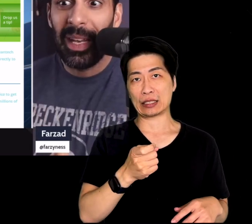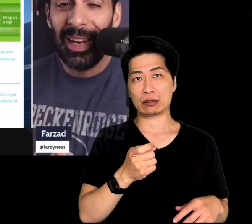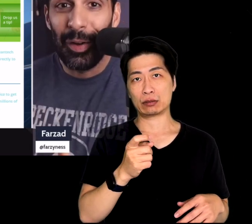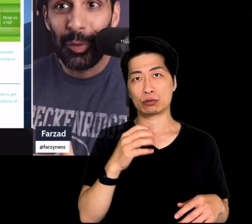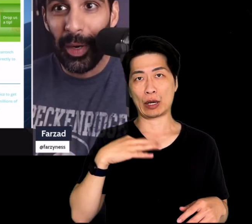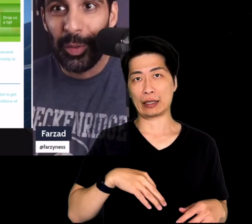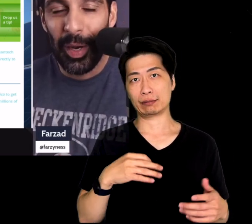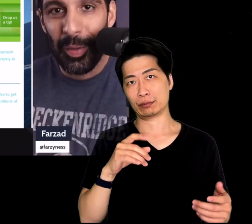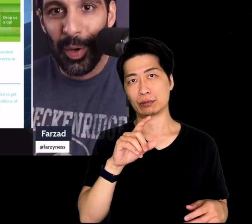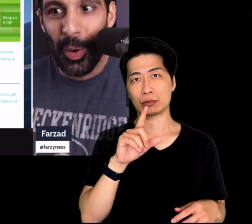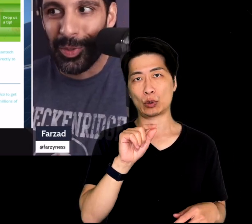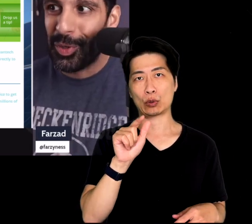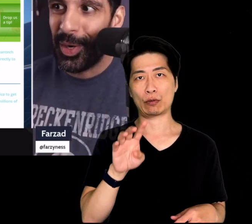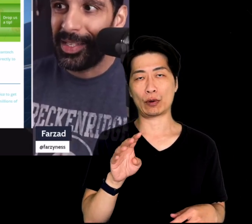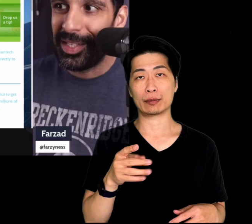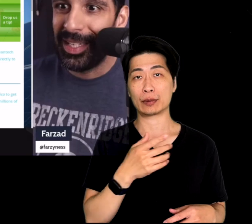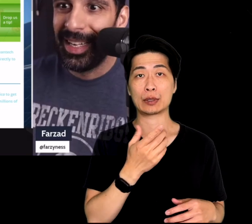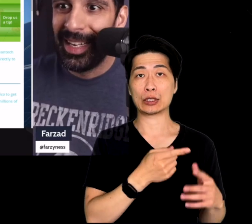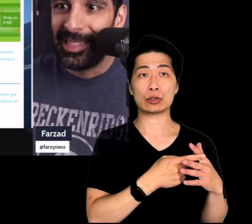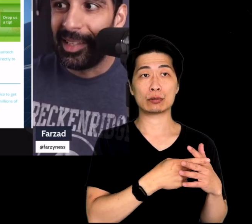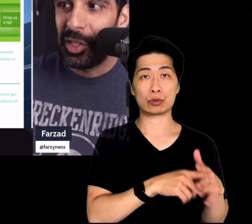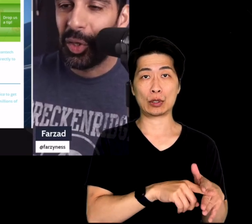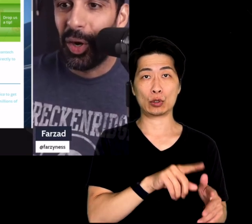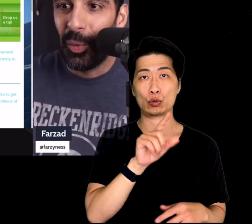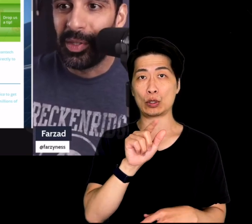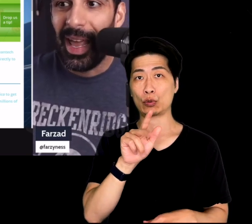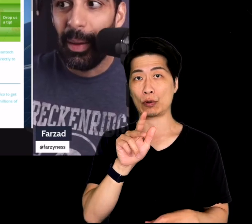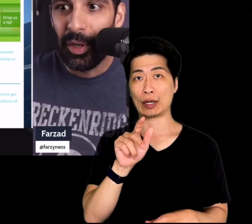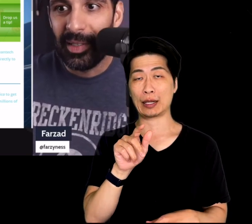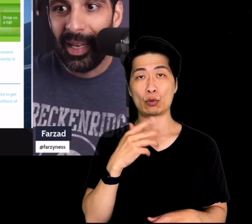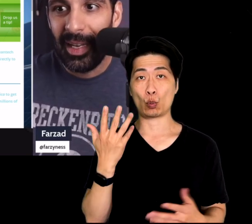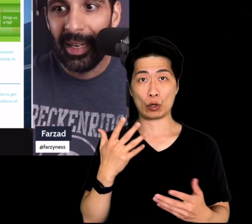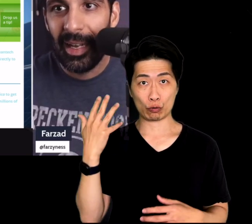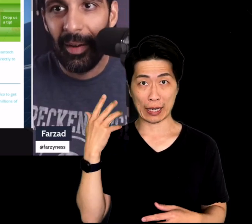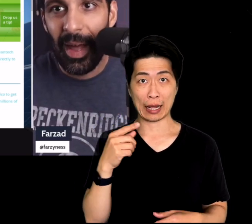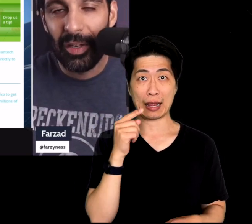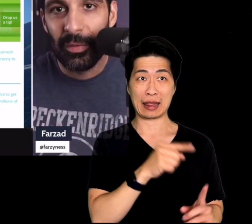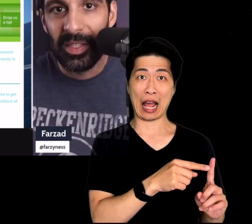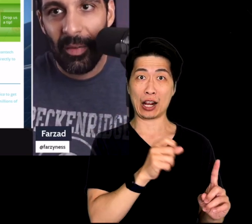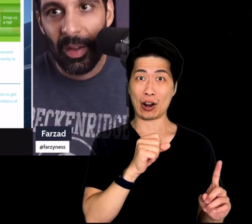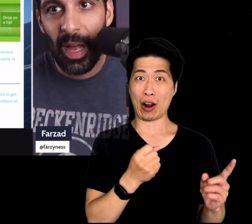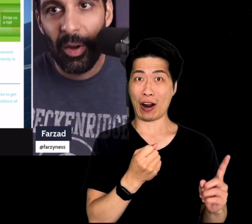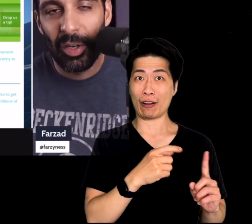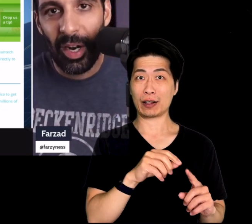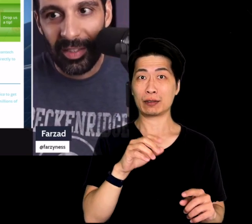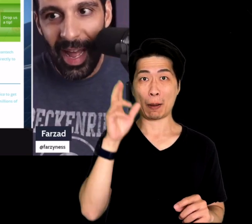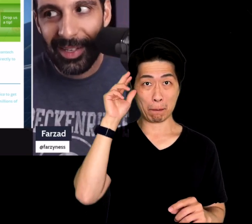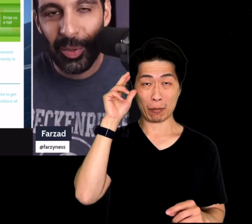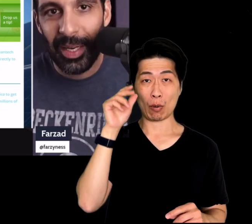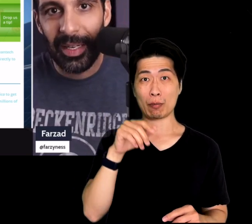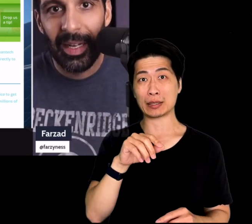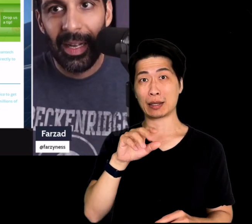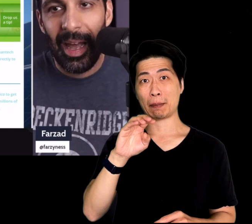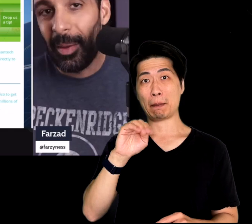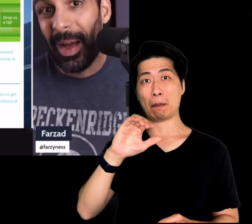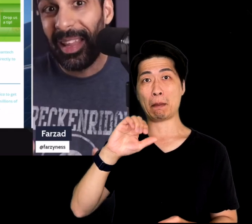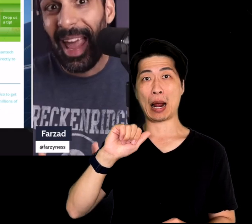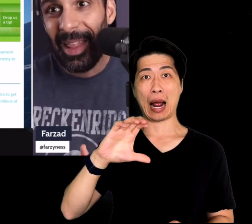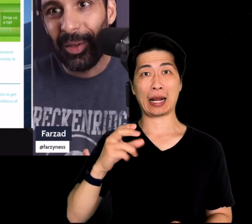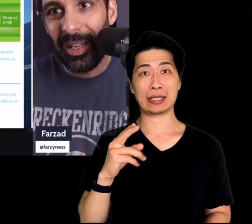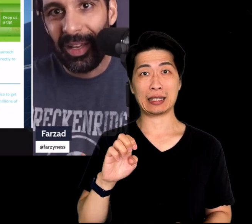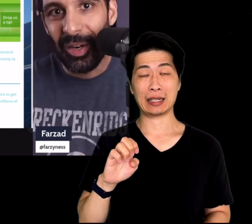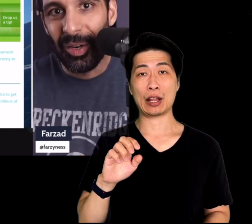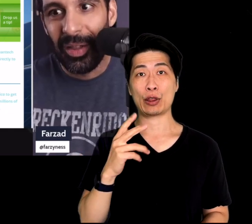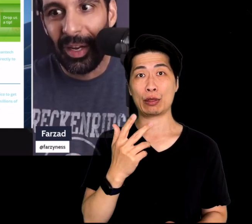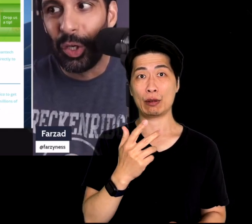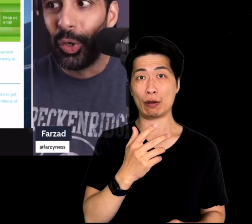at the beginning of 2023, what was crazy is that this car was able to take advantage of a $7,500 tax credit. And then by the